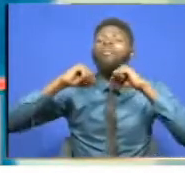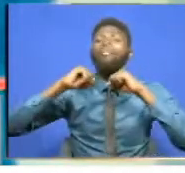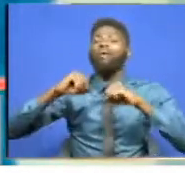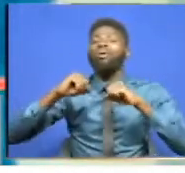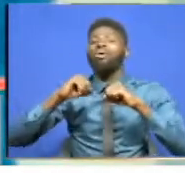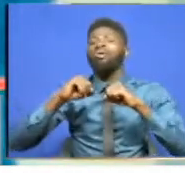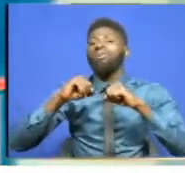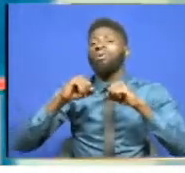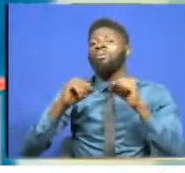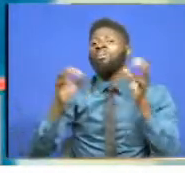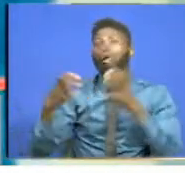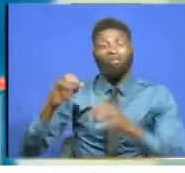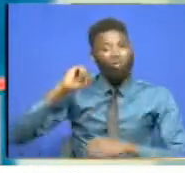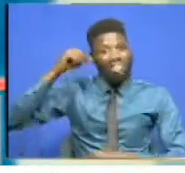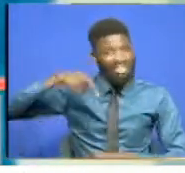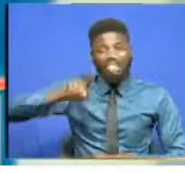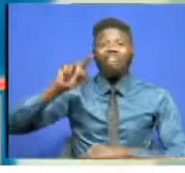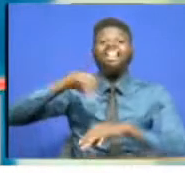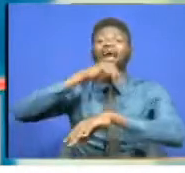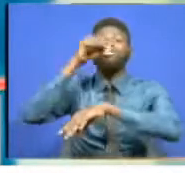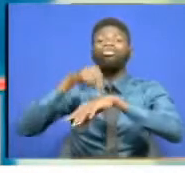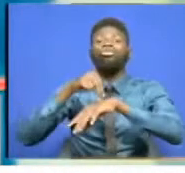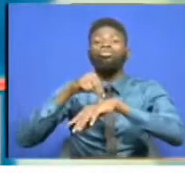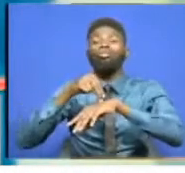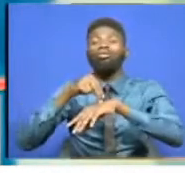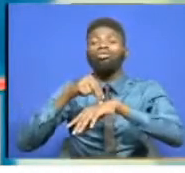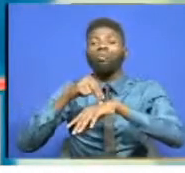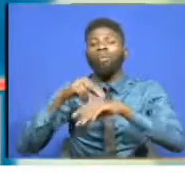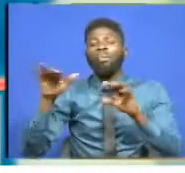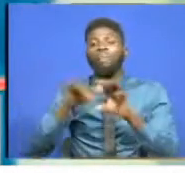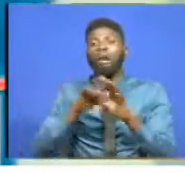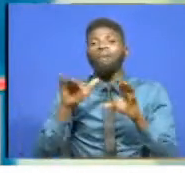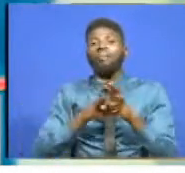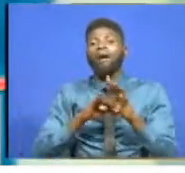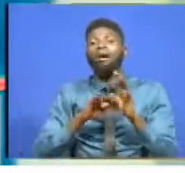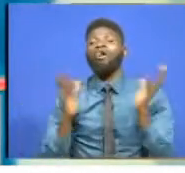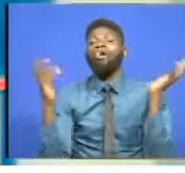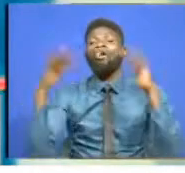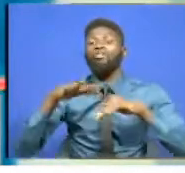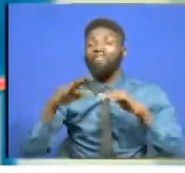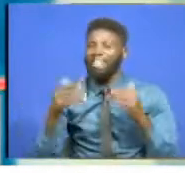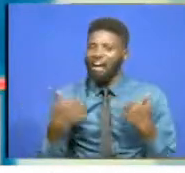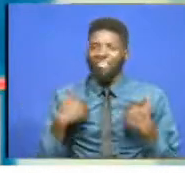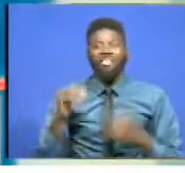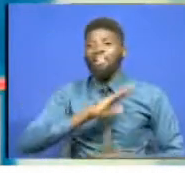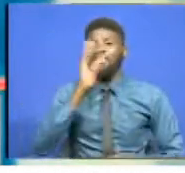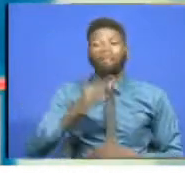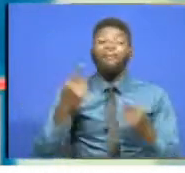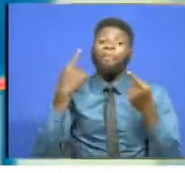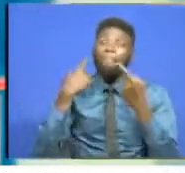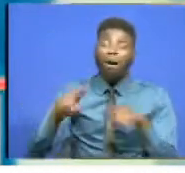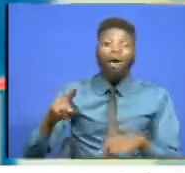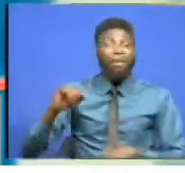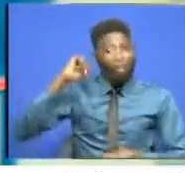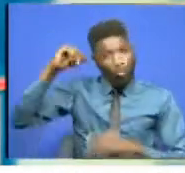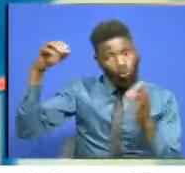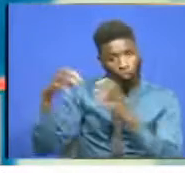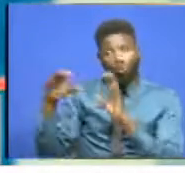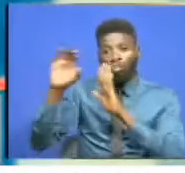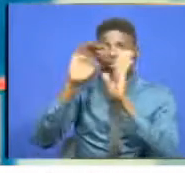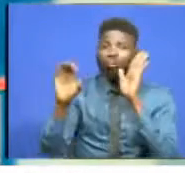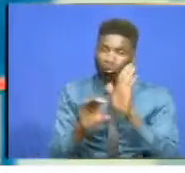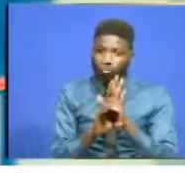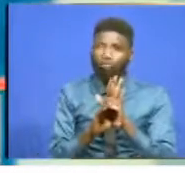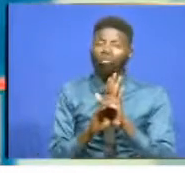delegates conferences and they have not been called. But the party constitutions do provide mechanisms of a